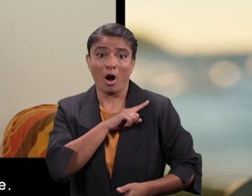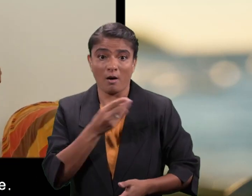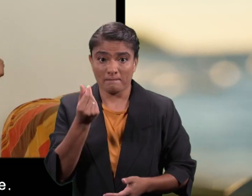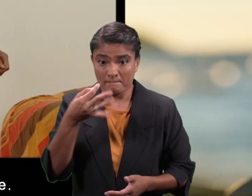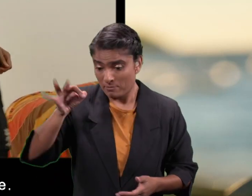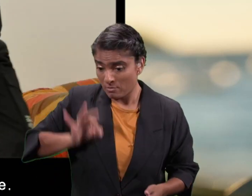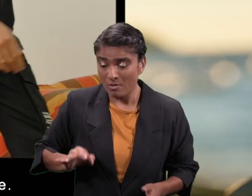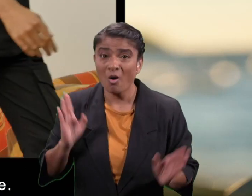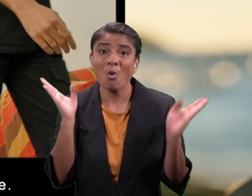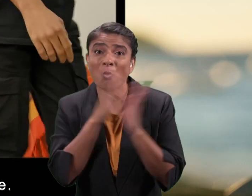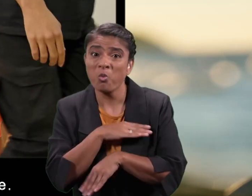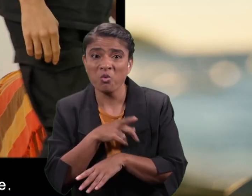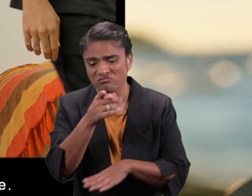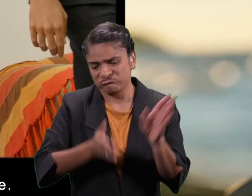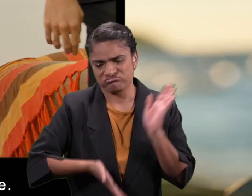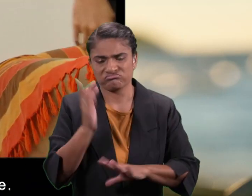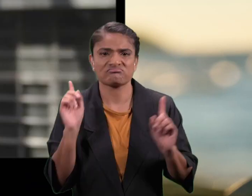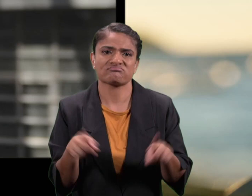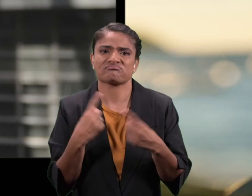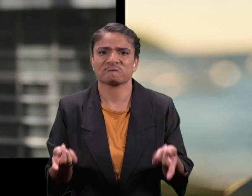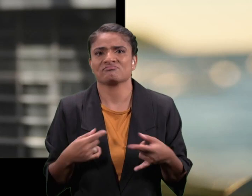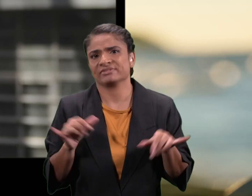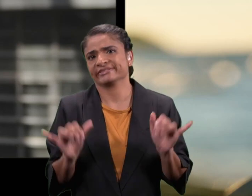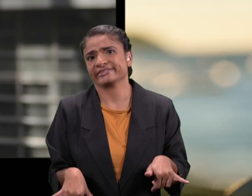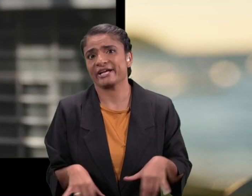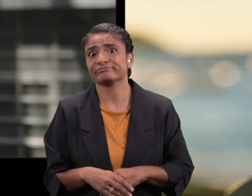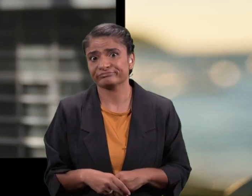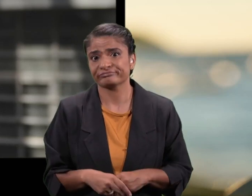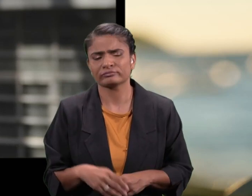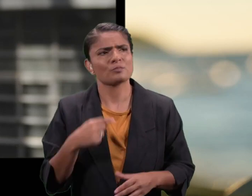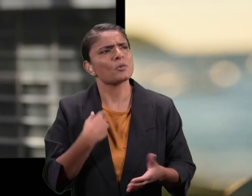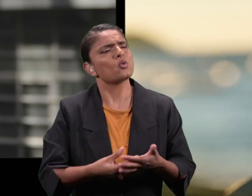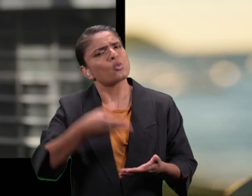without income, you go nowhere. I'm learning to